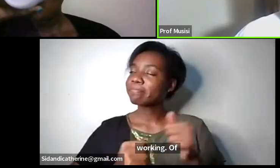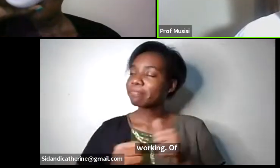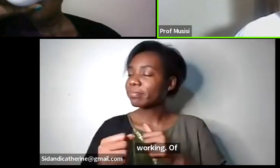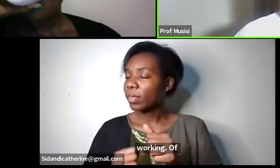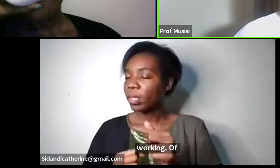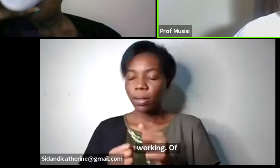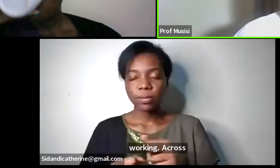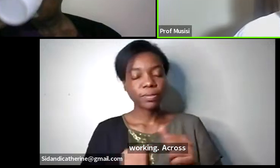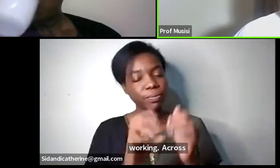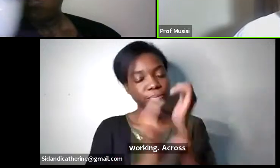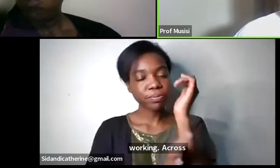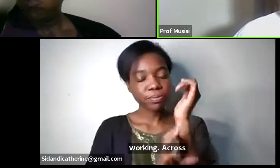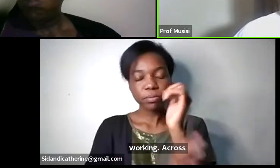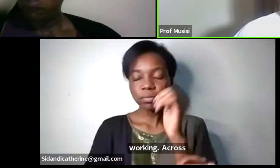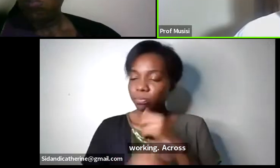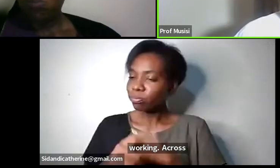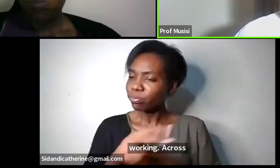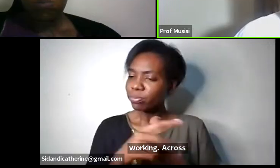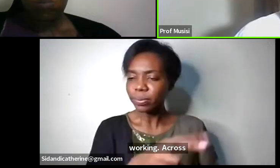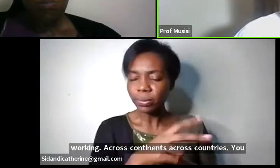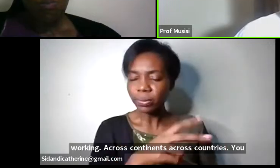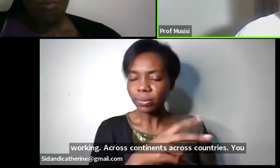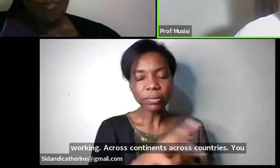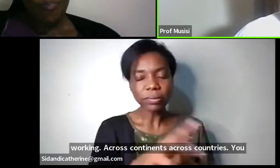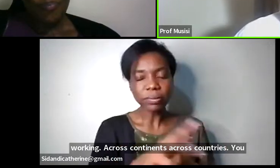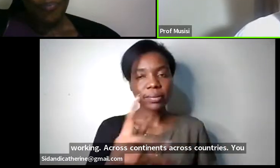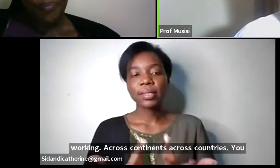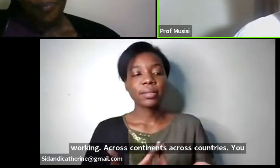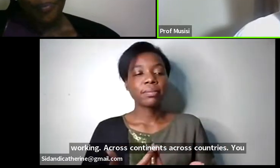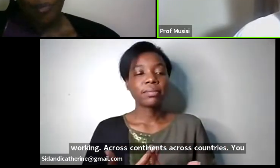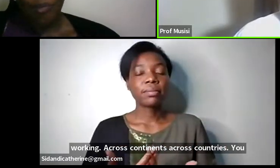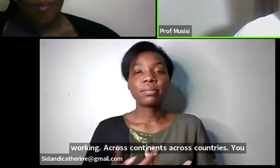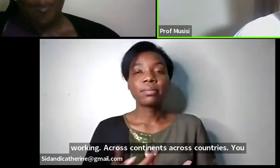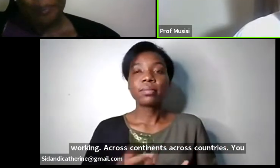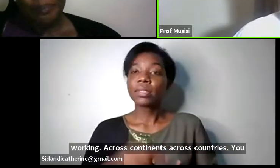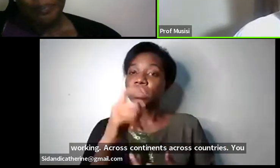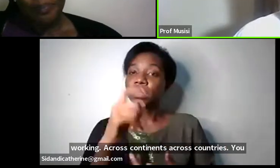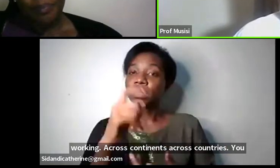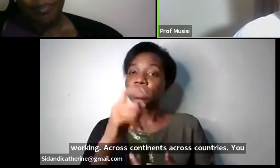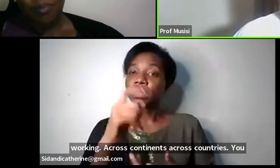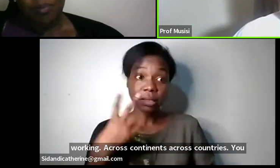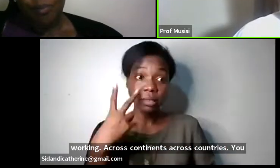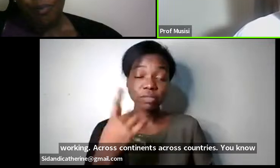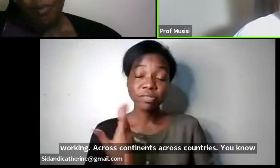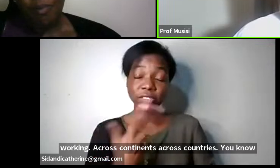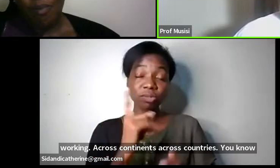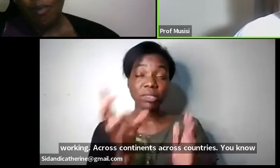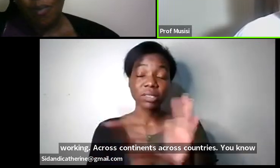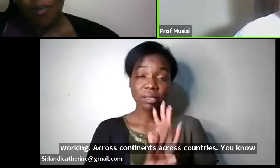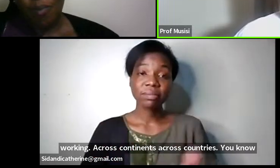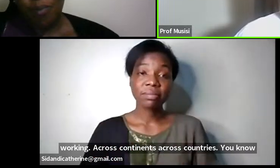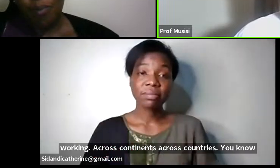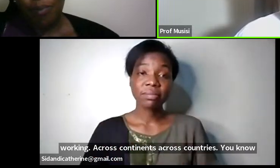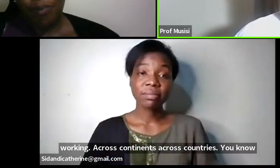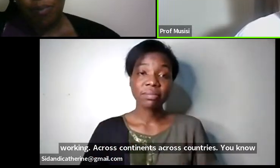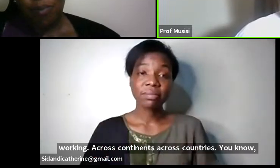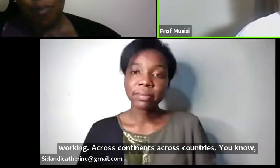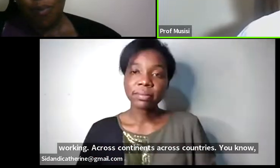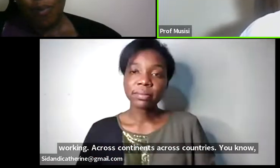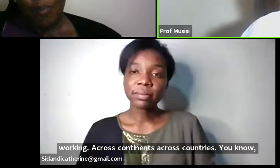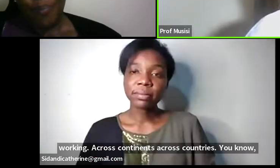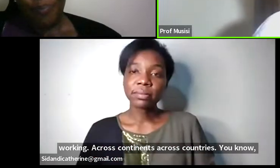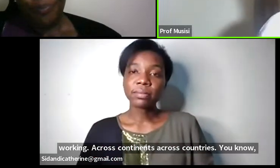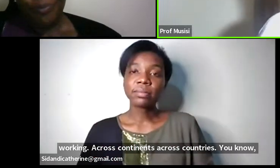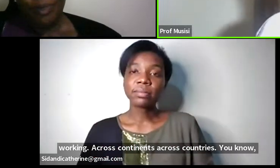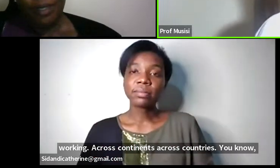you know. We have tracked them, we have seen them. I haven't shown you some other pictures, for example,